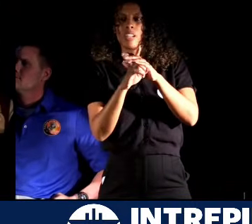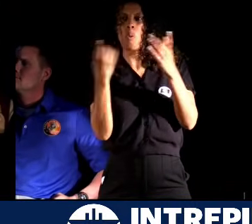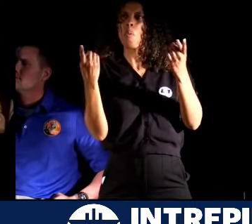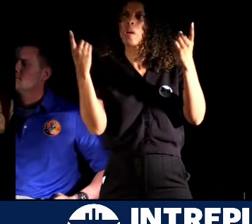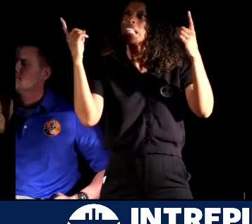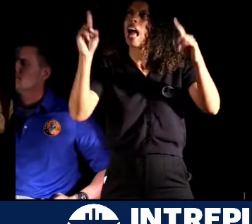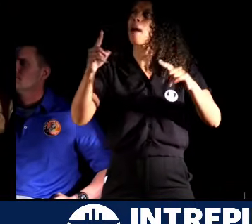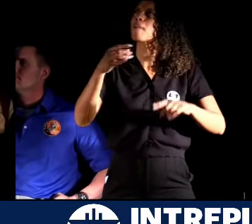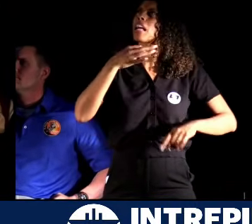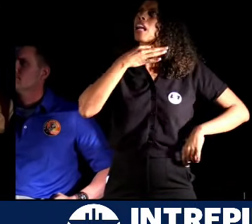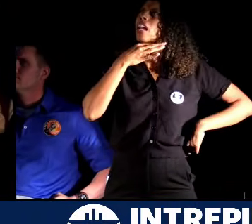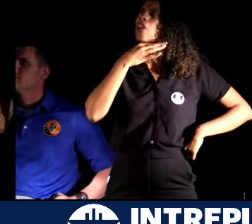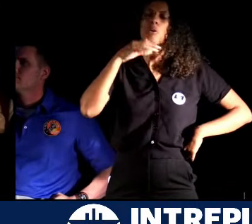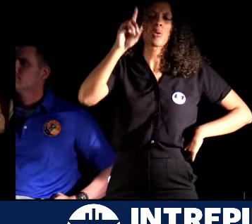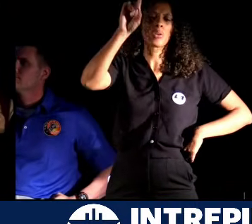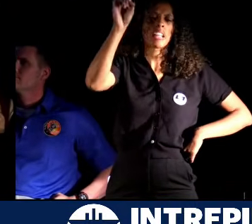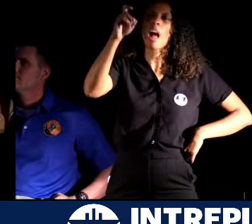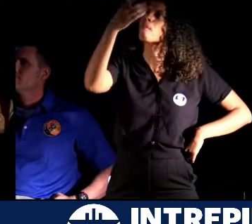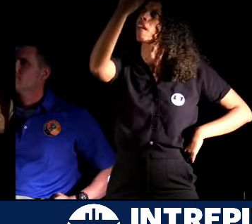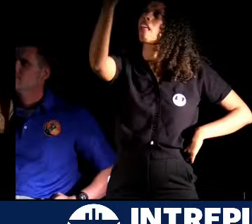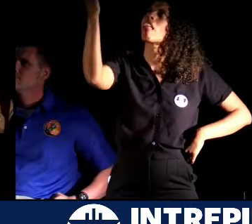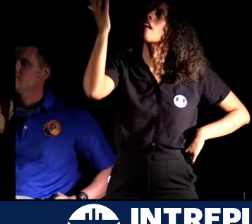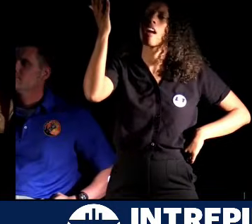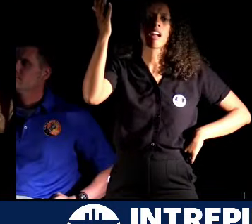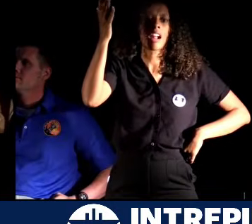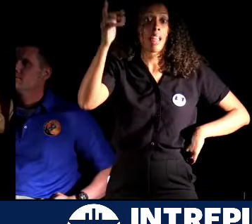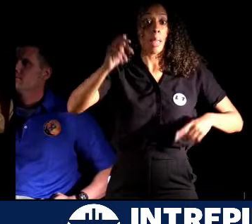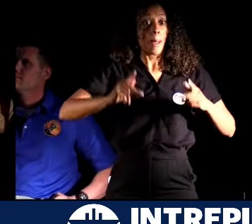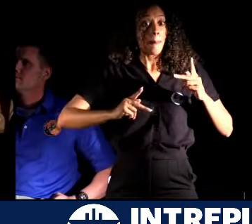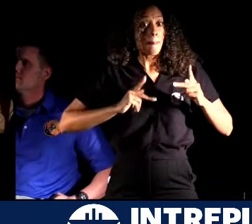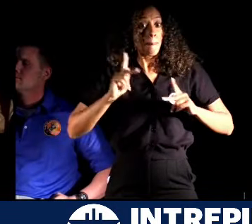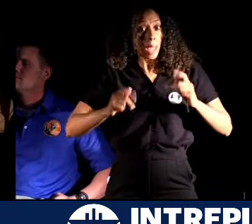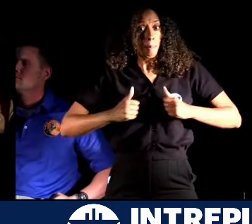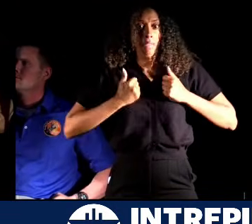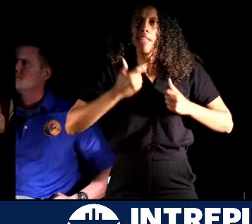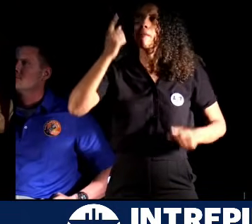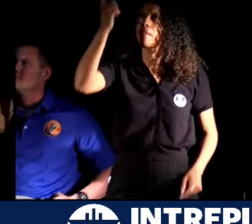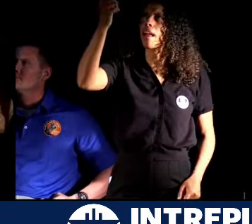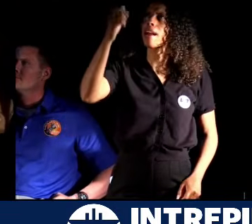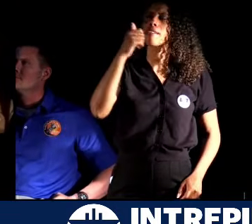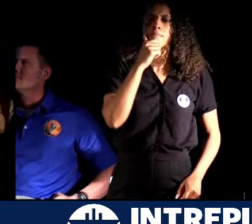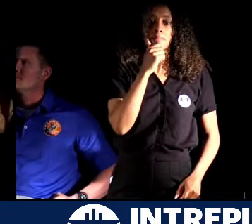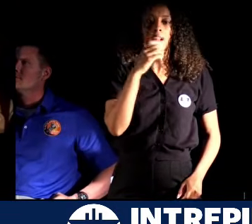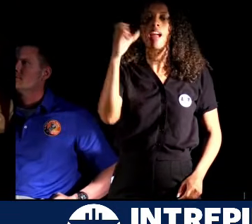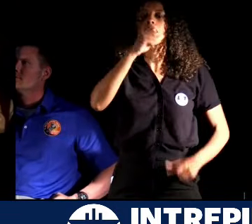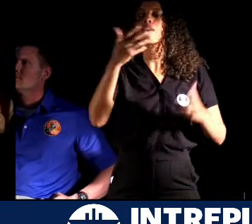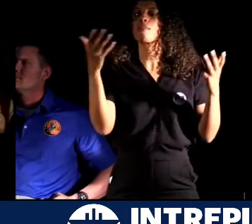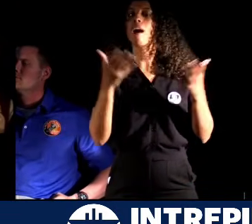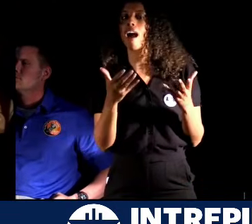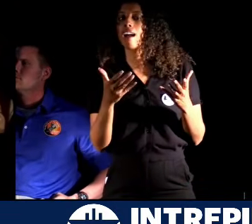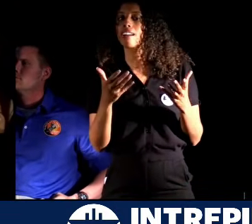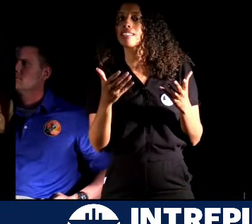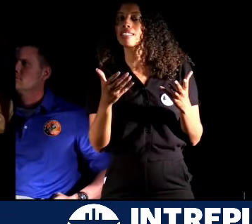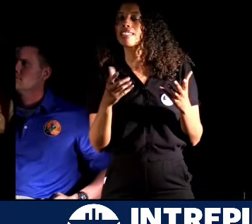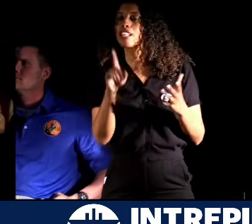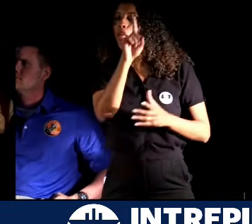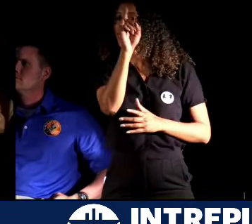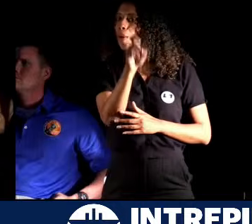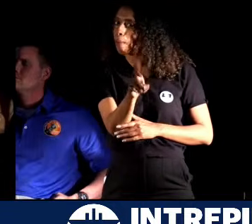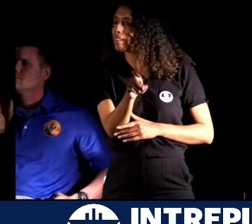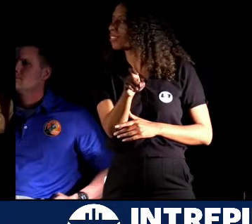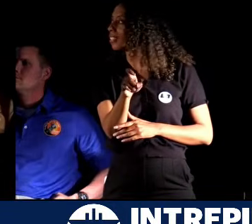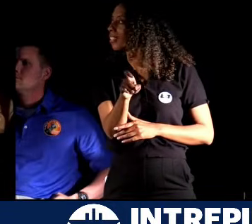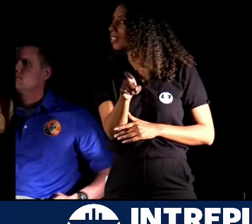there? And are there people living there? And guess what? That question of a